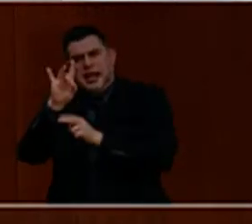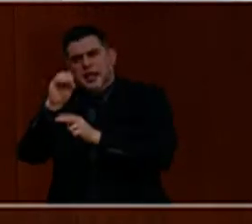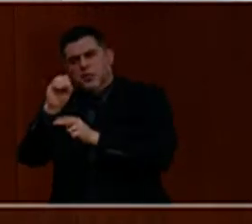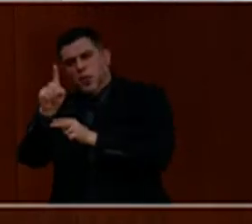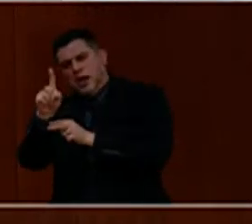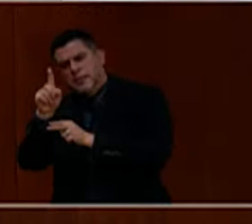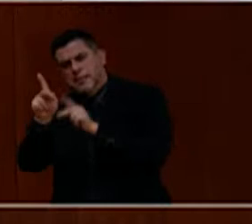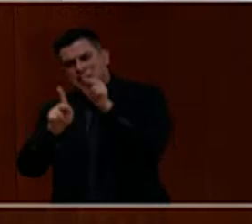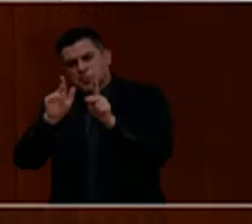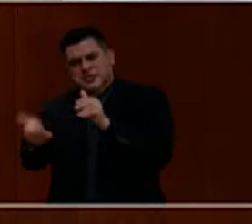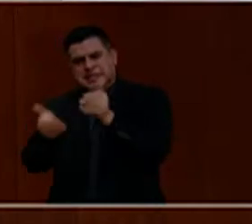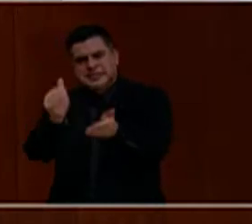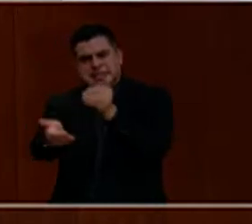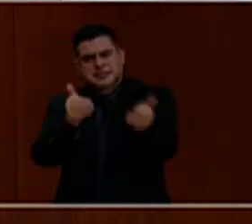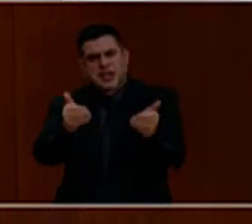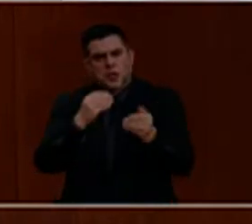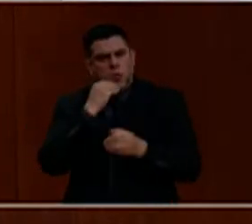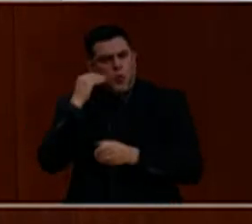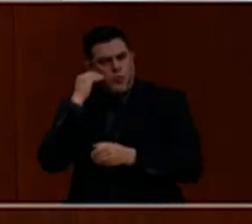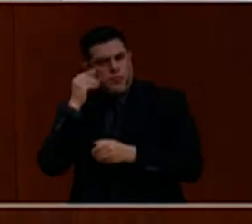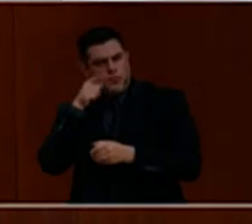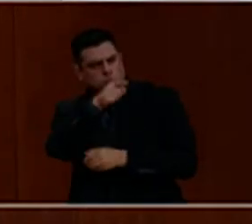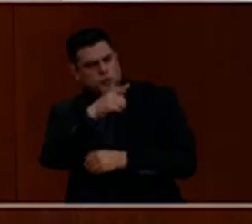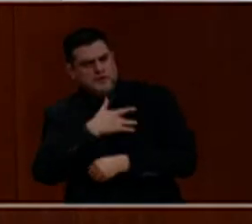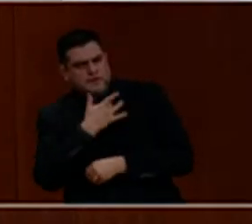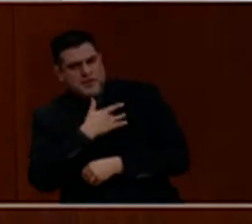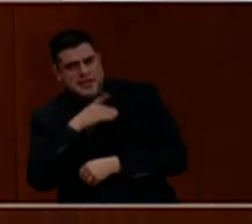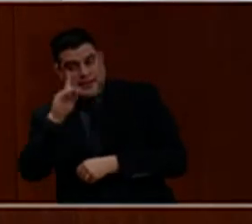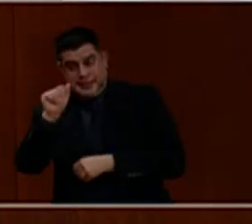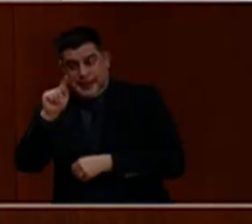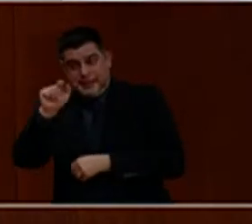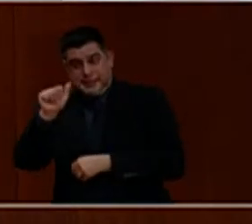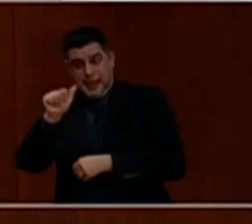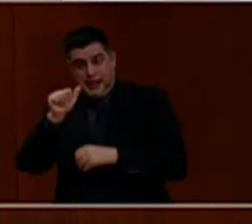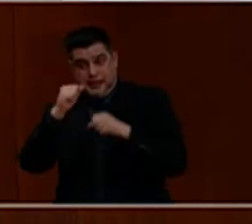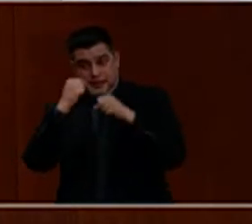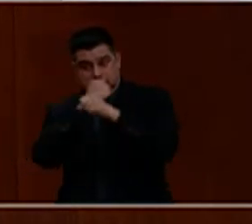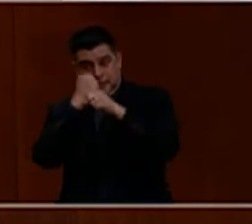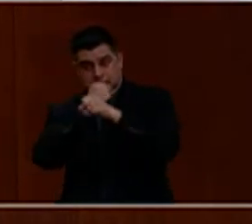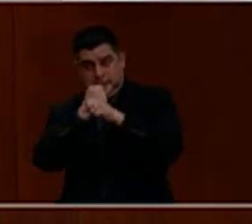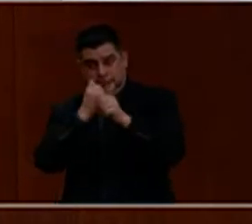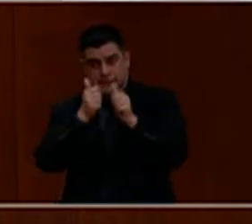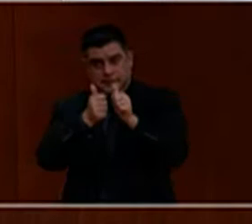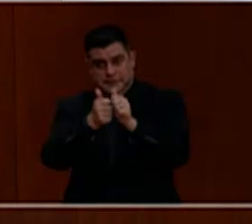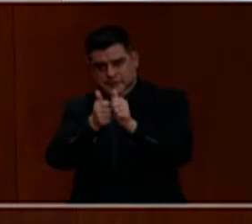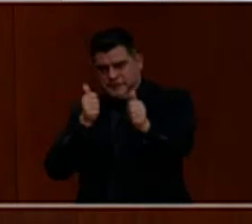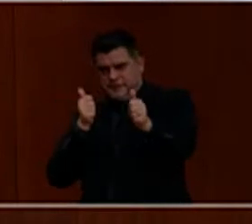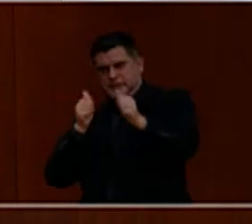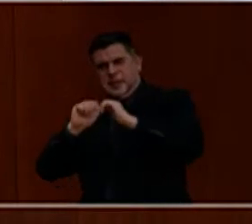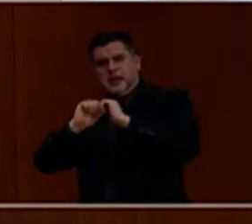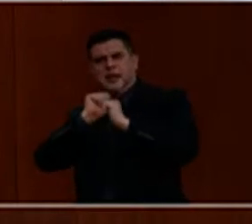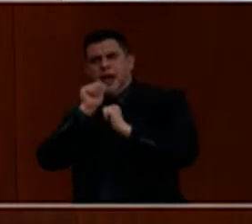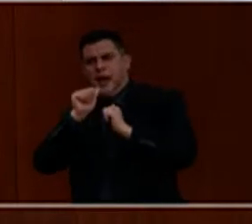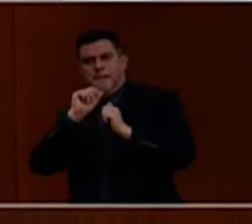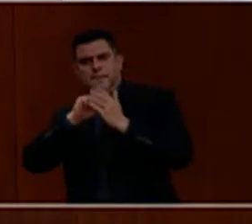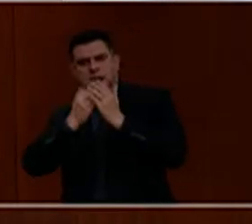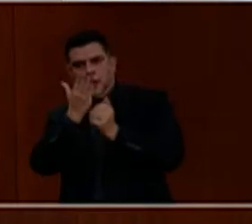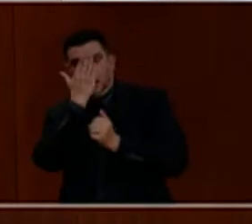obviously there's a bit of a lag in this data, so that's not, we're not staring at the face, we're not staring at the face of doom right now. But I guess,